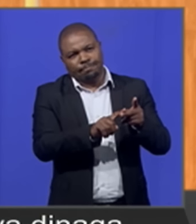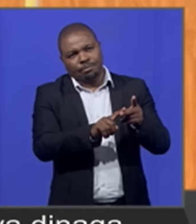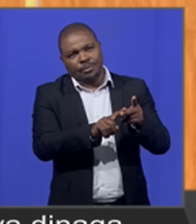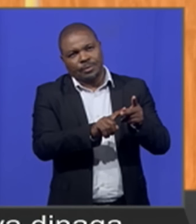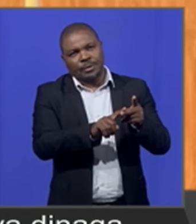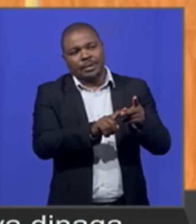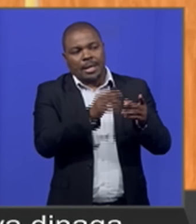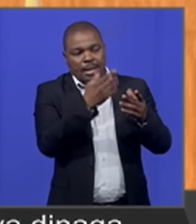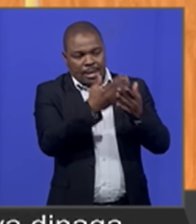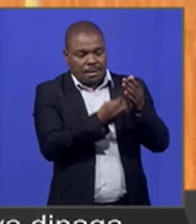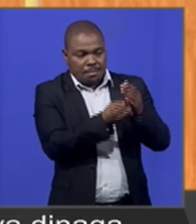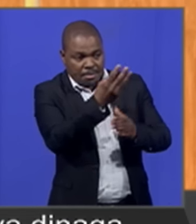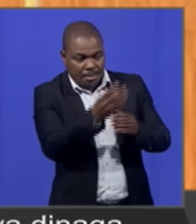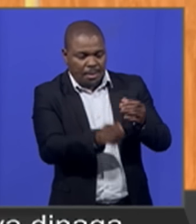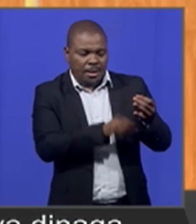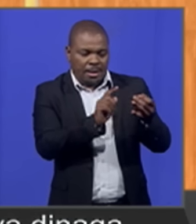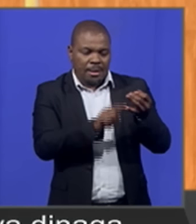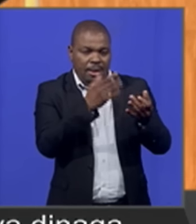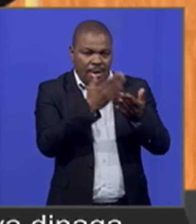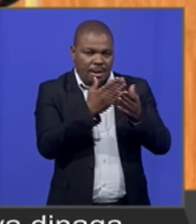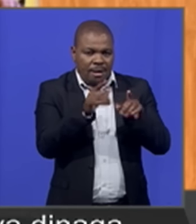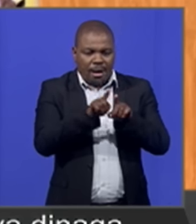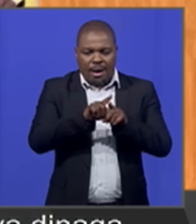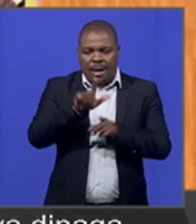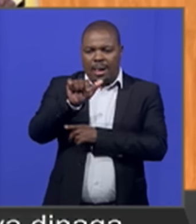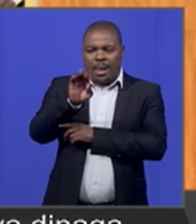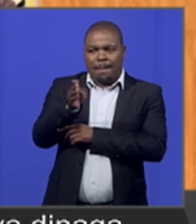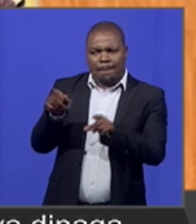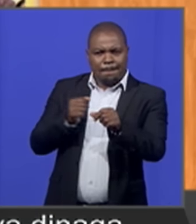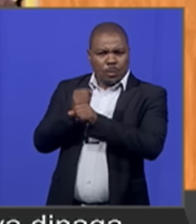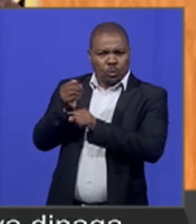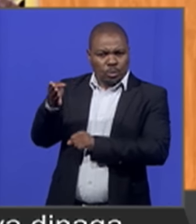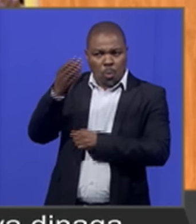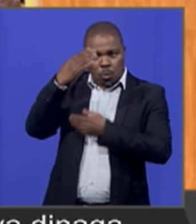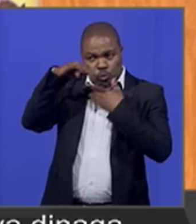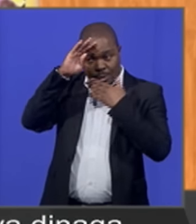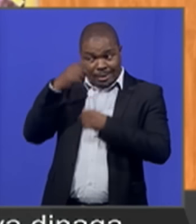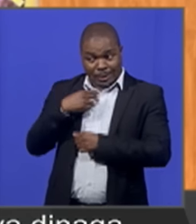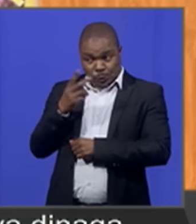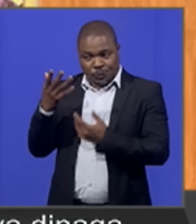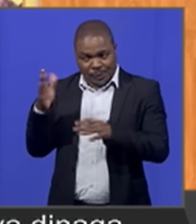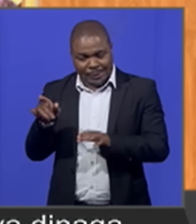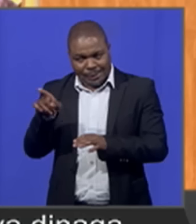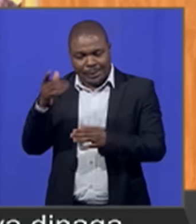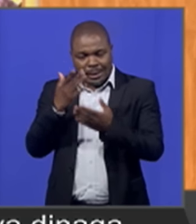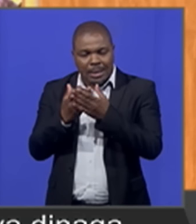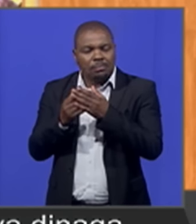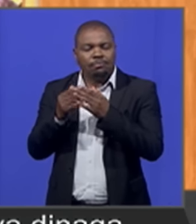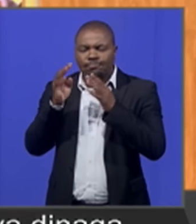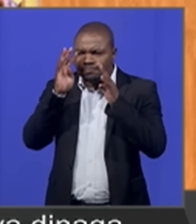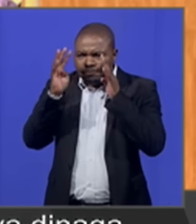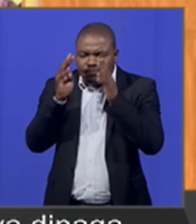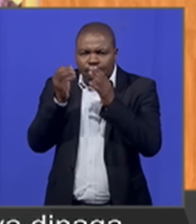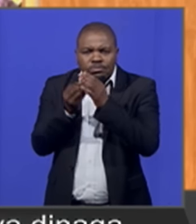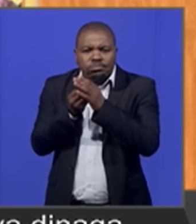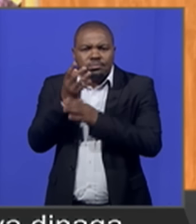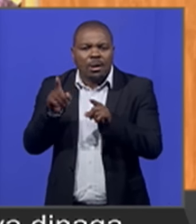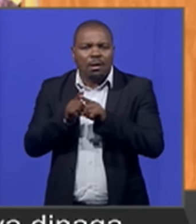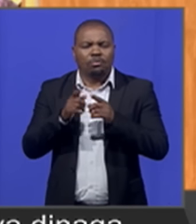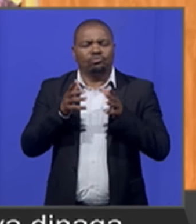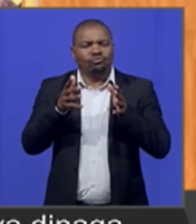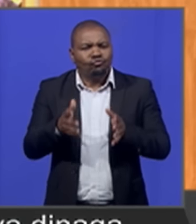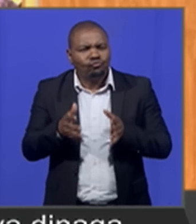as well as laboratories like the one I saw in Botswana that innovate, railways